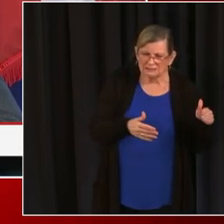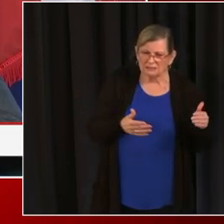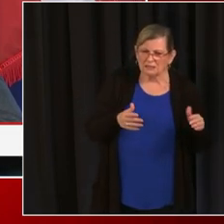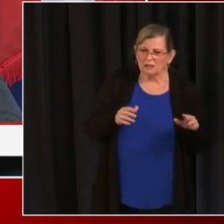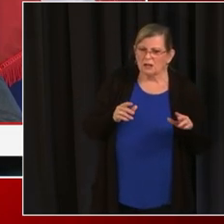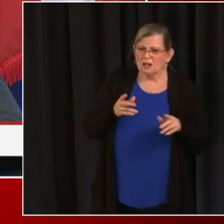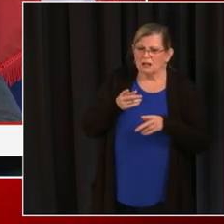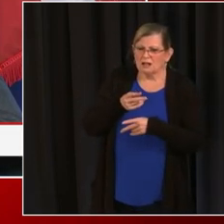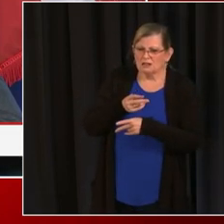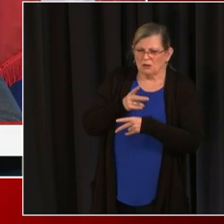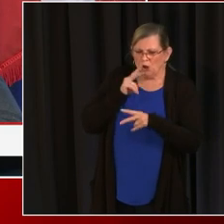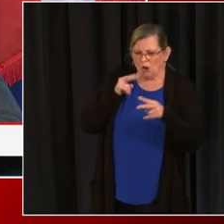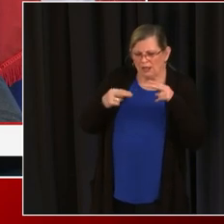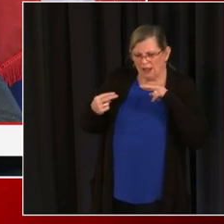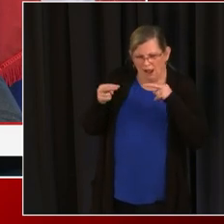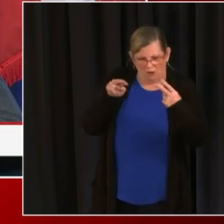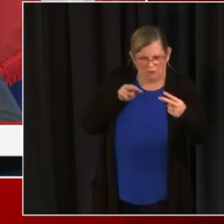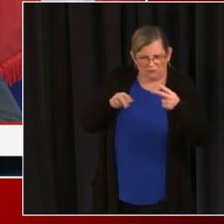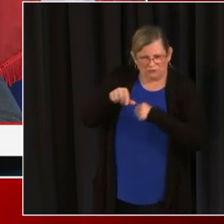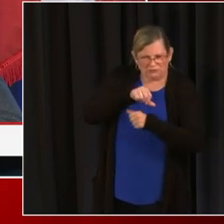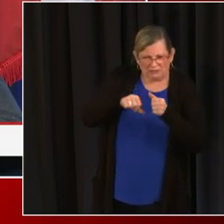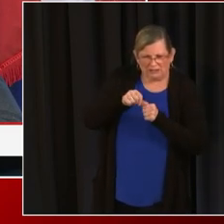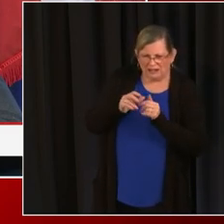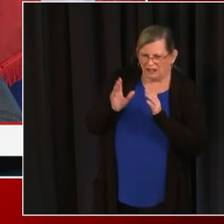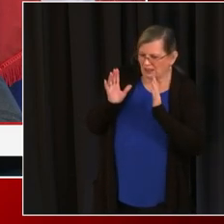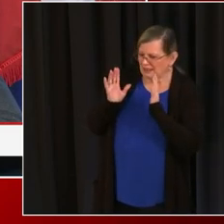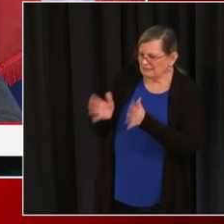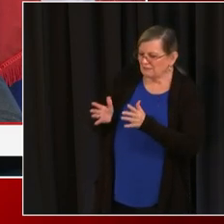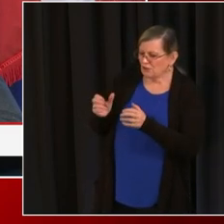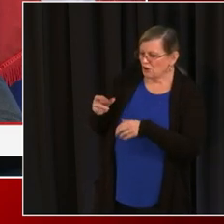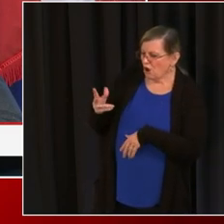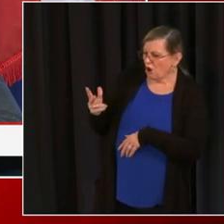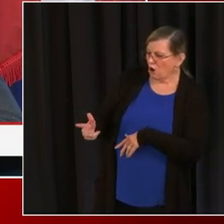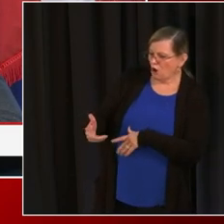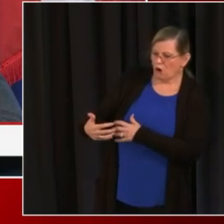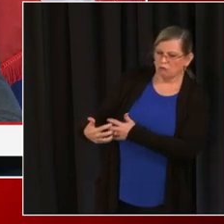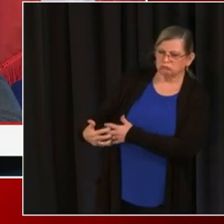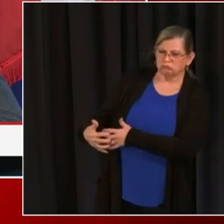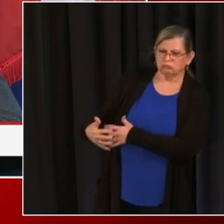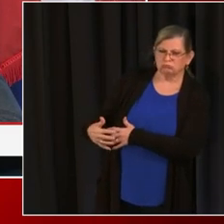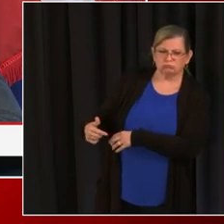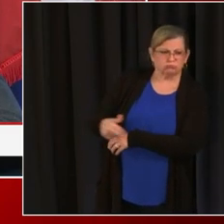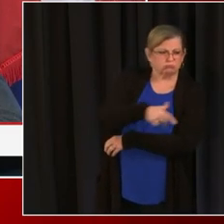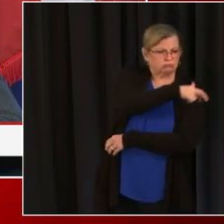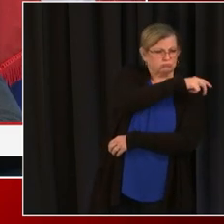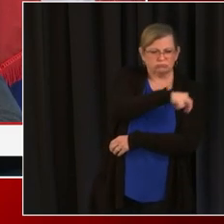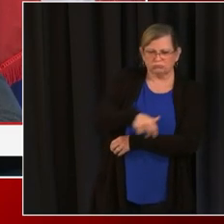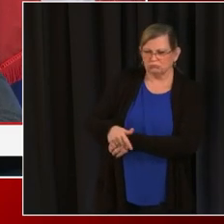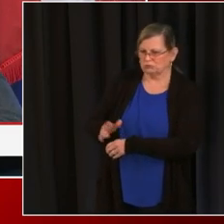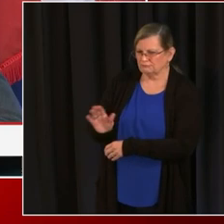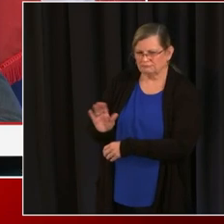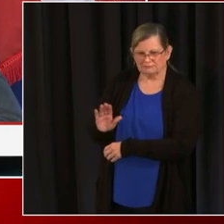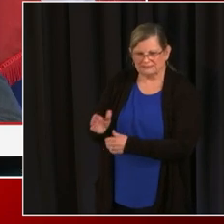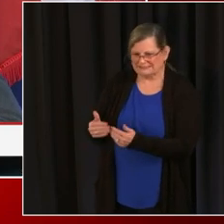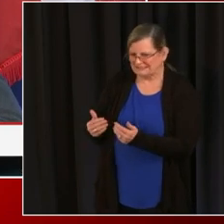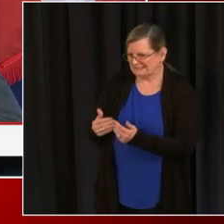looking out for each other, for not leaving vehicles running, for reporting suspicious activity, because it's very